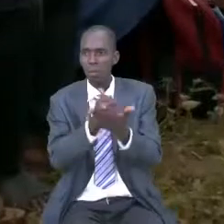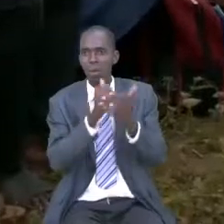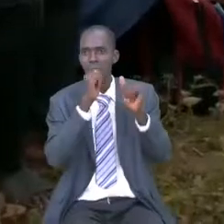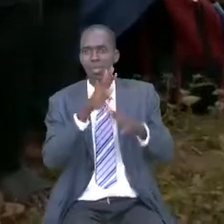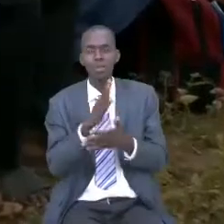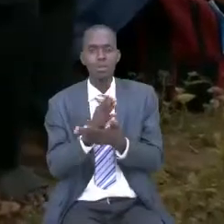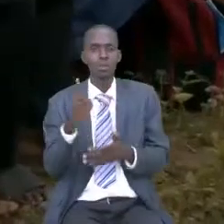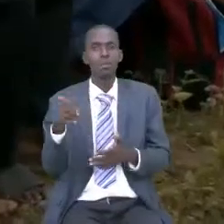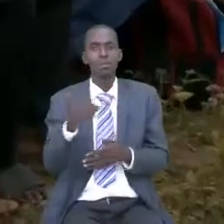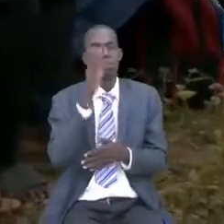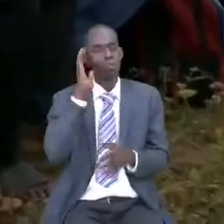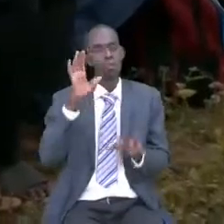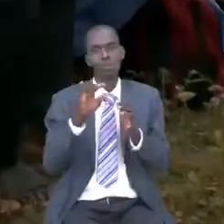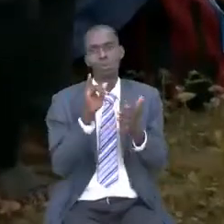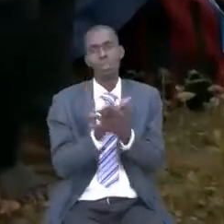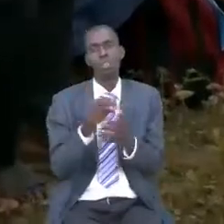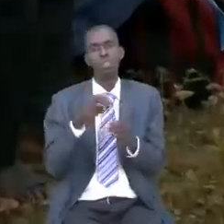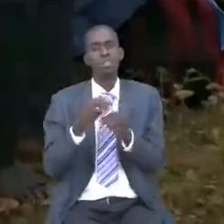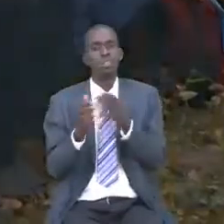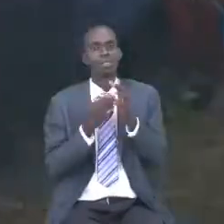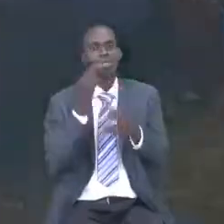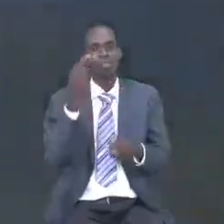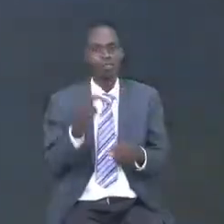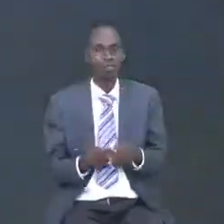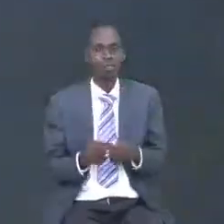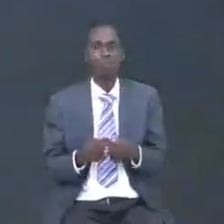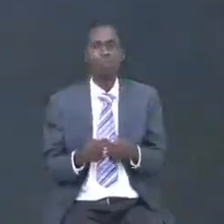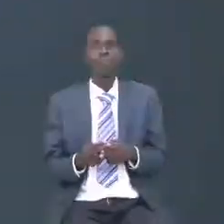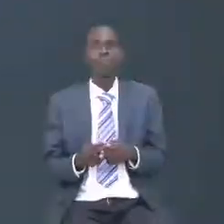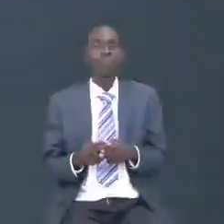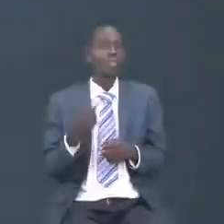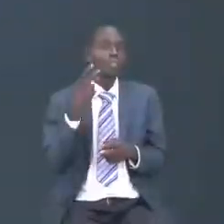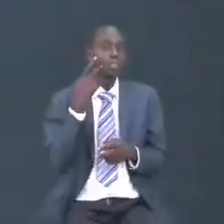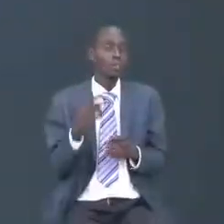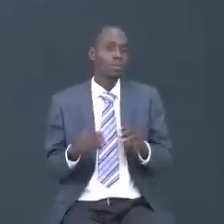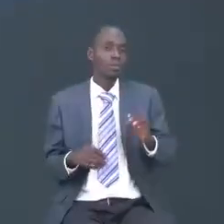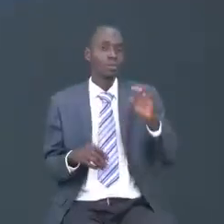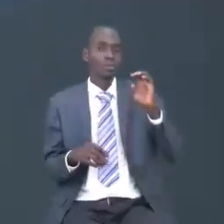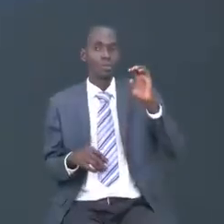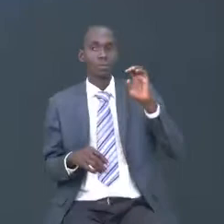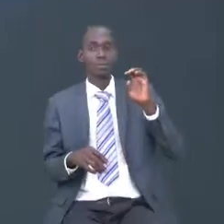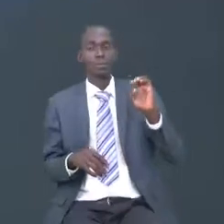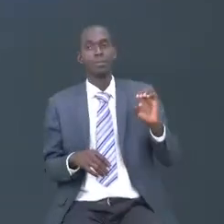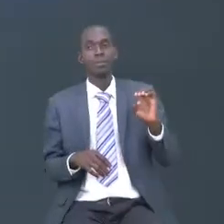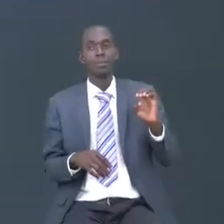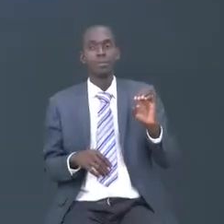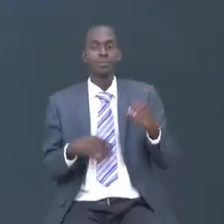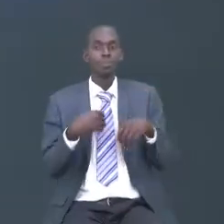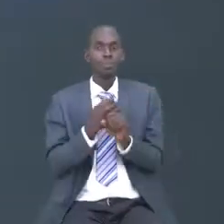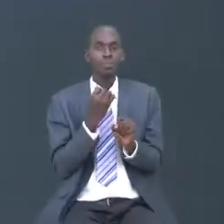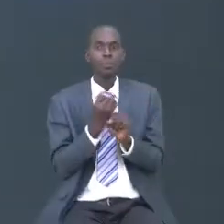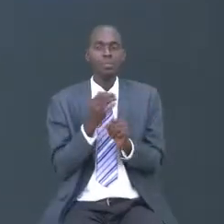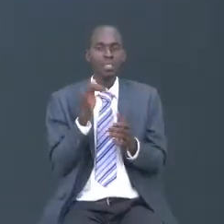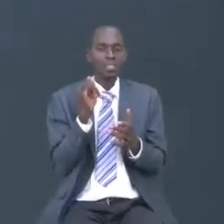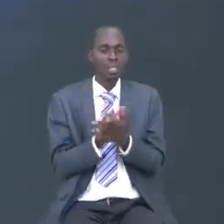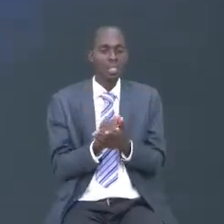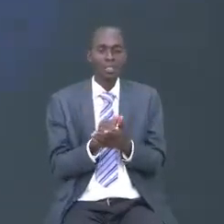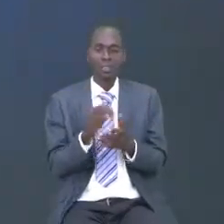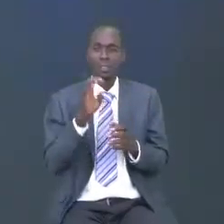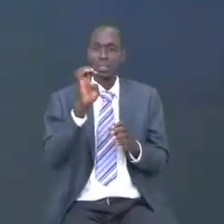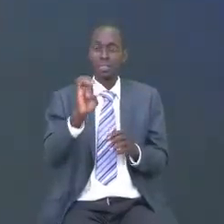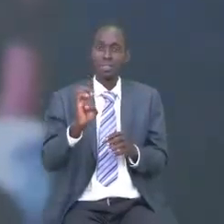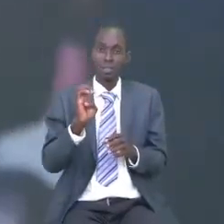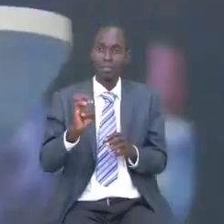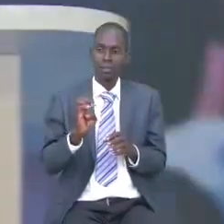name. Elimination, he made elimination to become elevation. Elevation, he